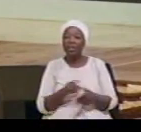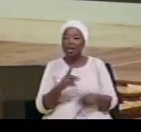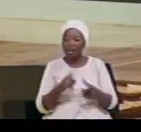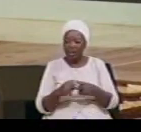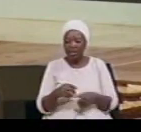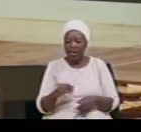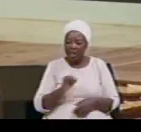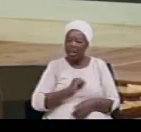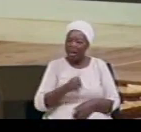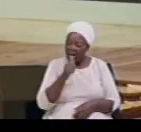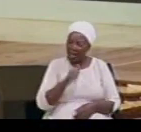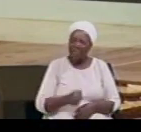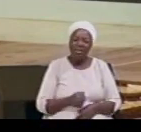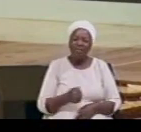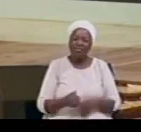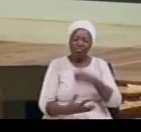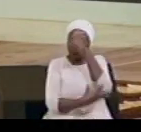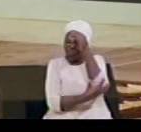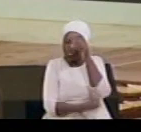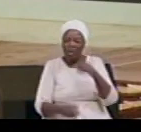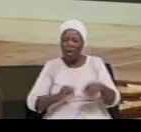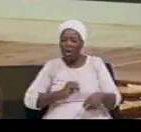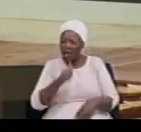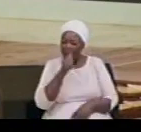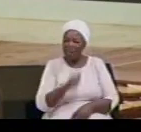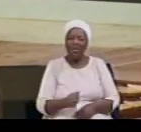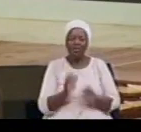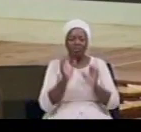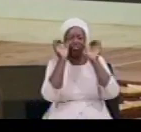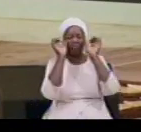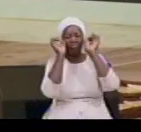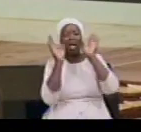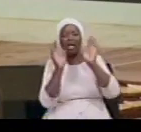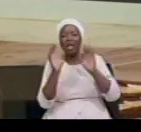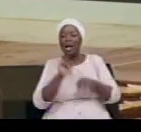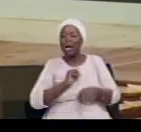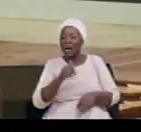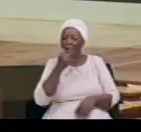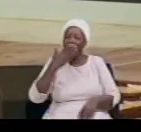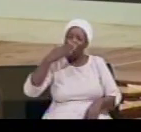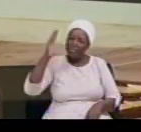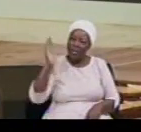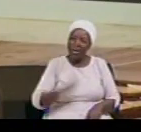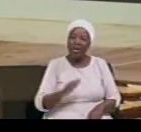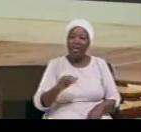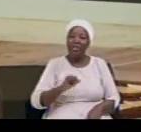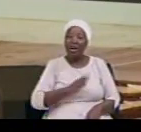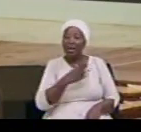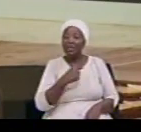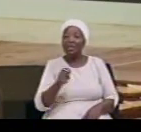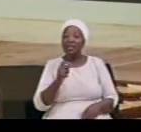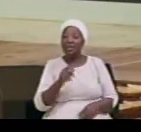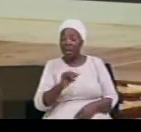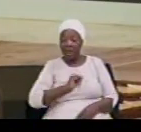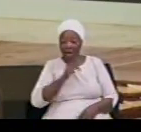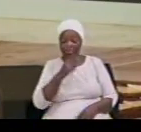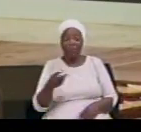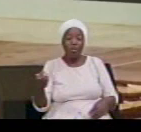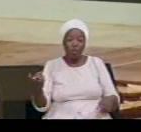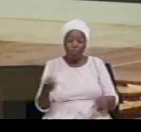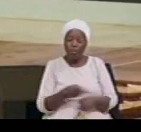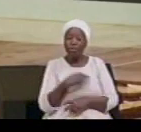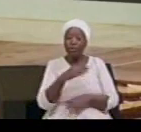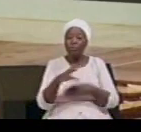am terrible. I am ugly. I am bad. I'm the worst of all